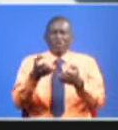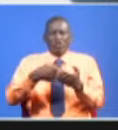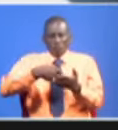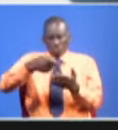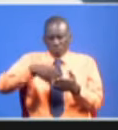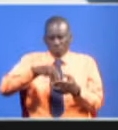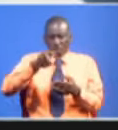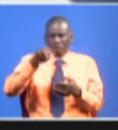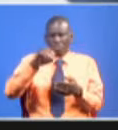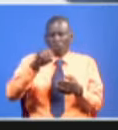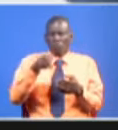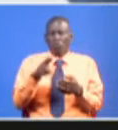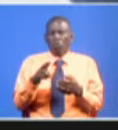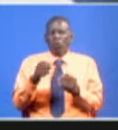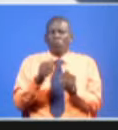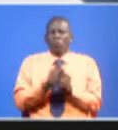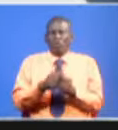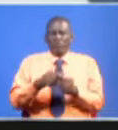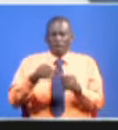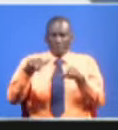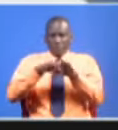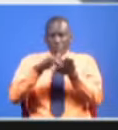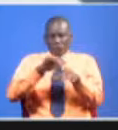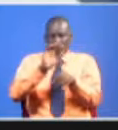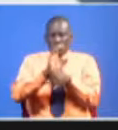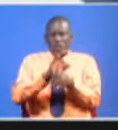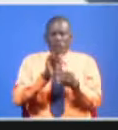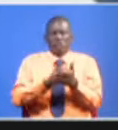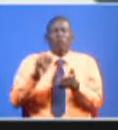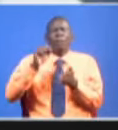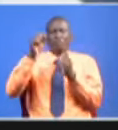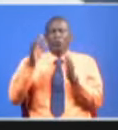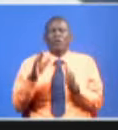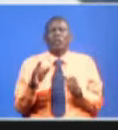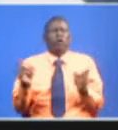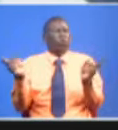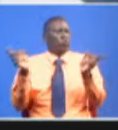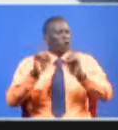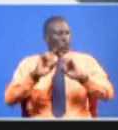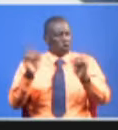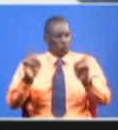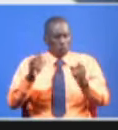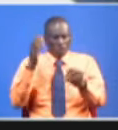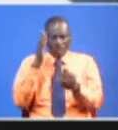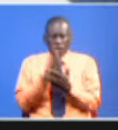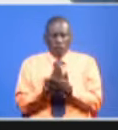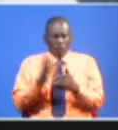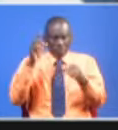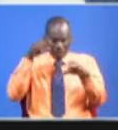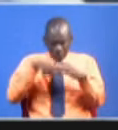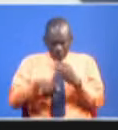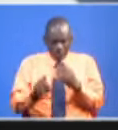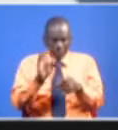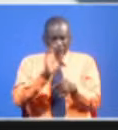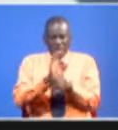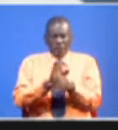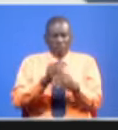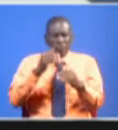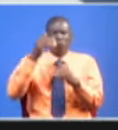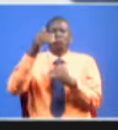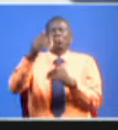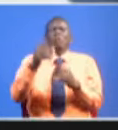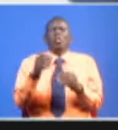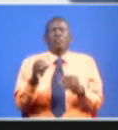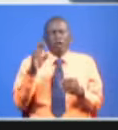memoranda, perhaps with congregants, that politicians will not actually go to the pulpit. If you remember the days